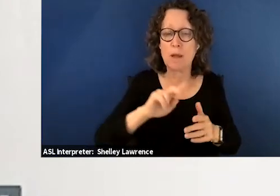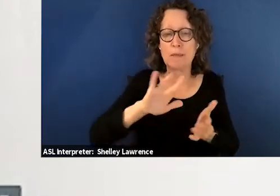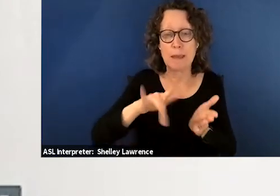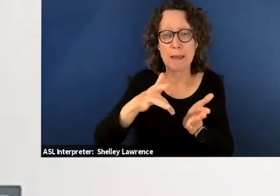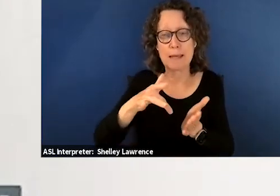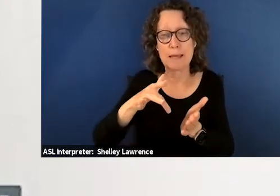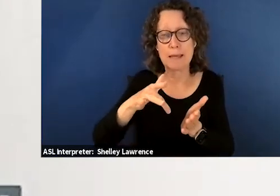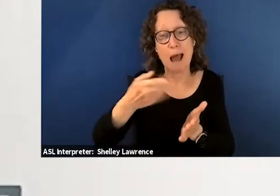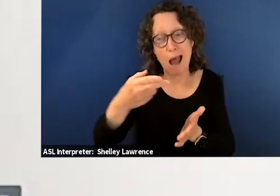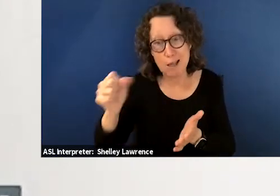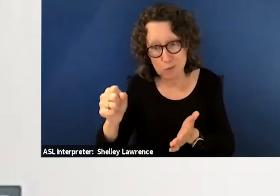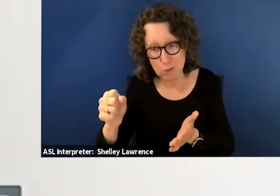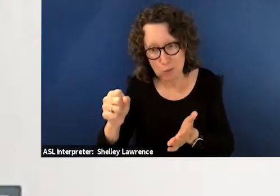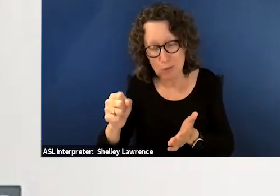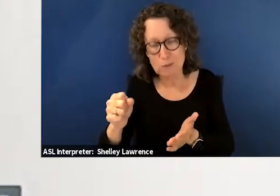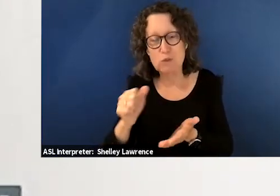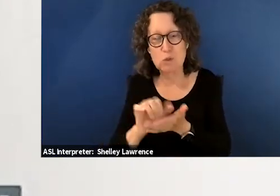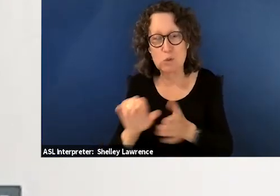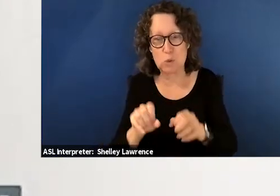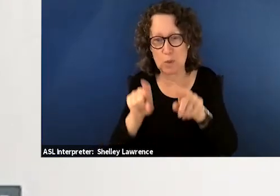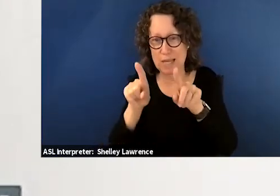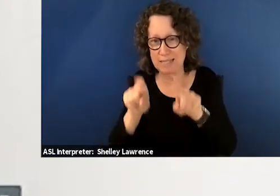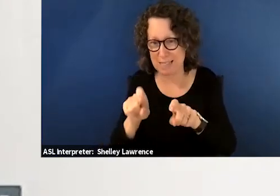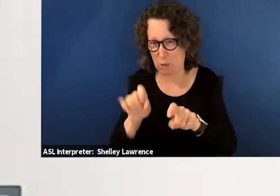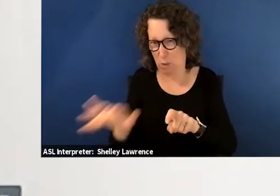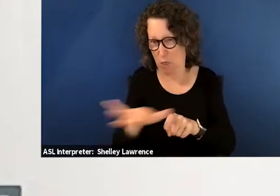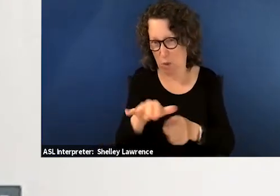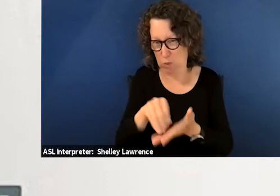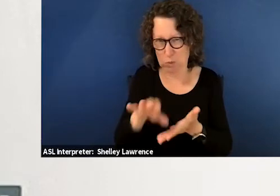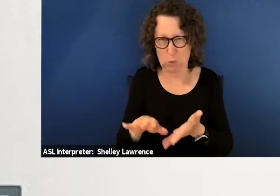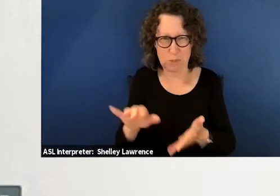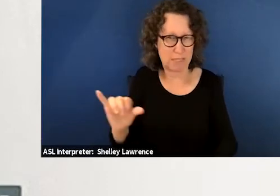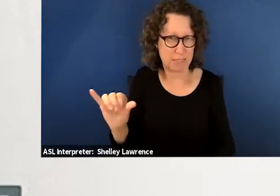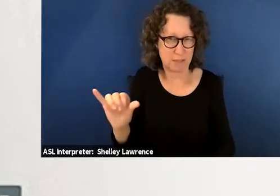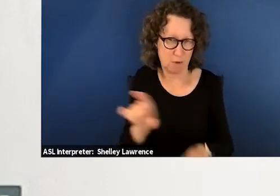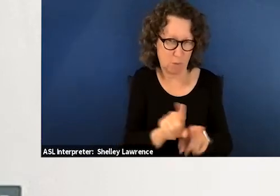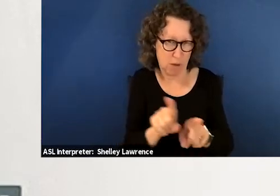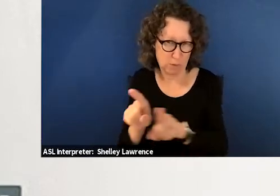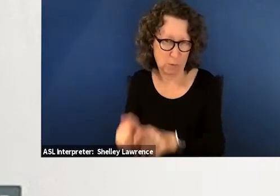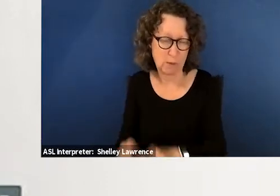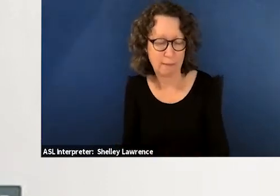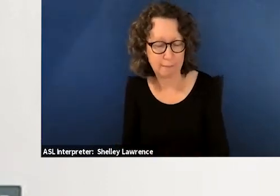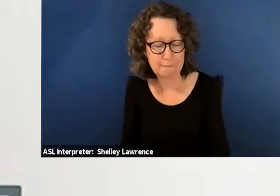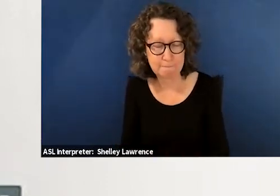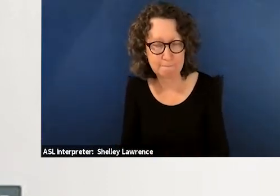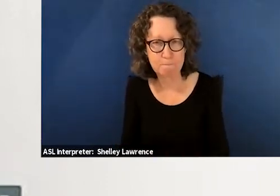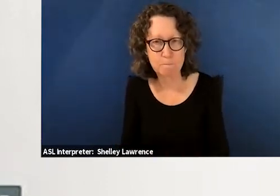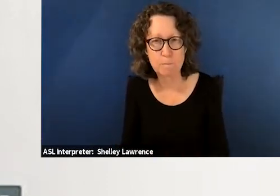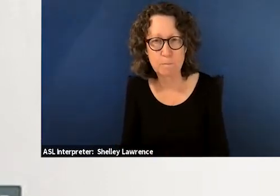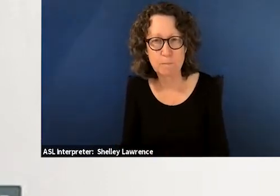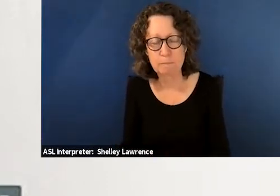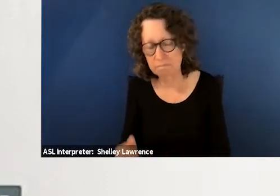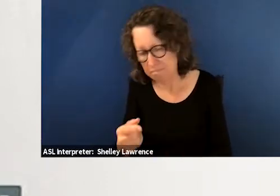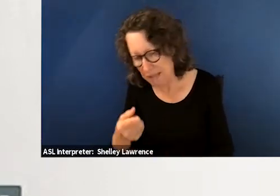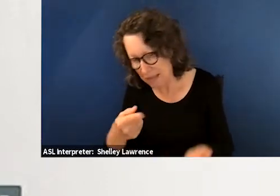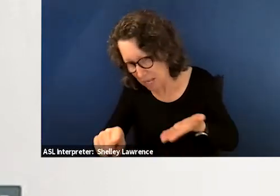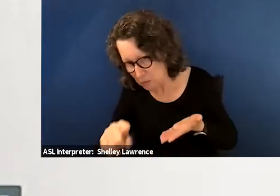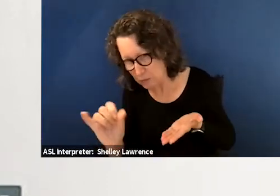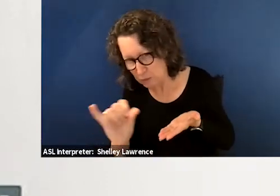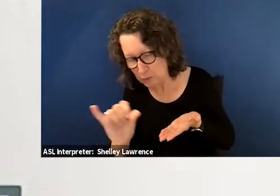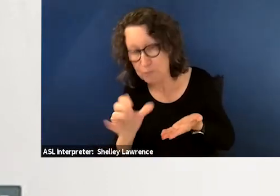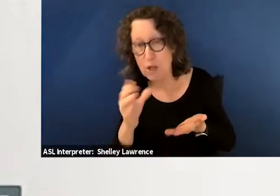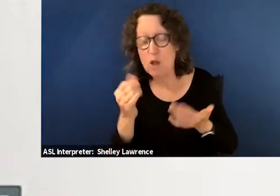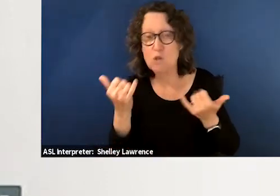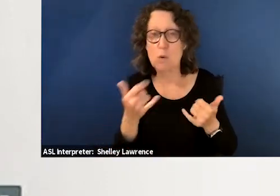to do surveillance testing with those students as well in the coming weeks. And so now we'll